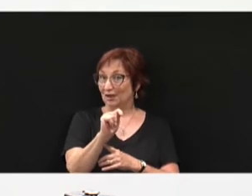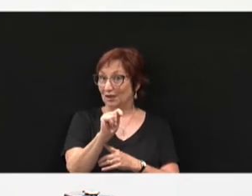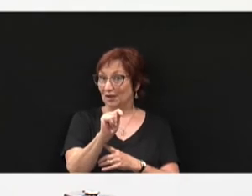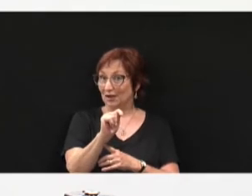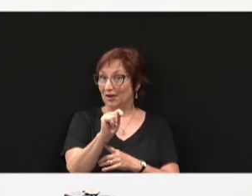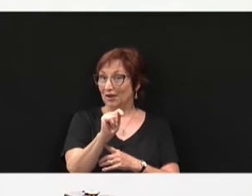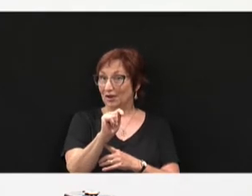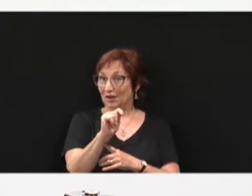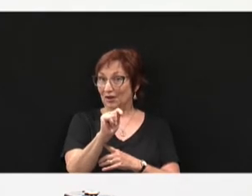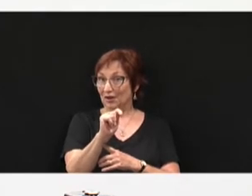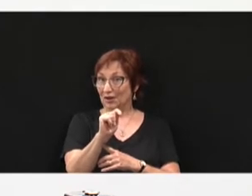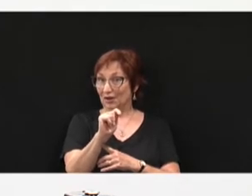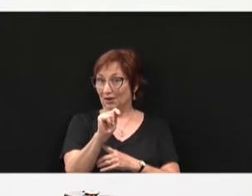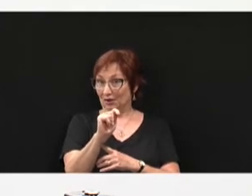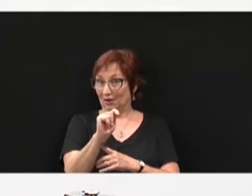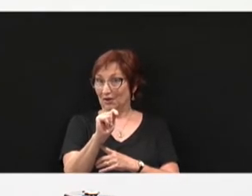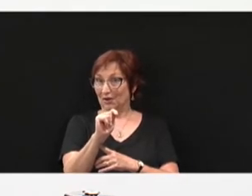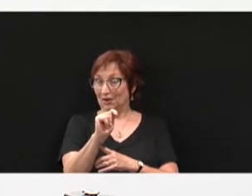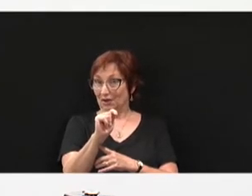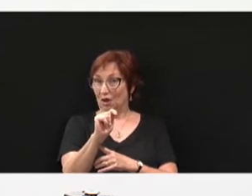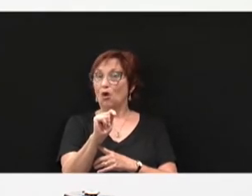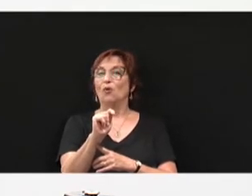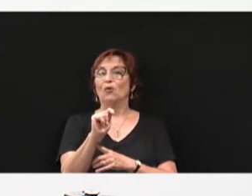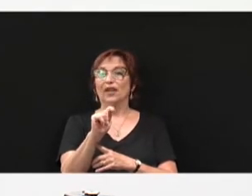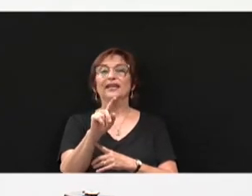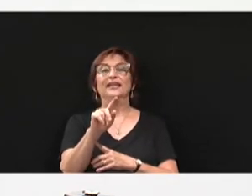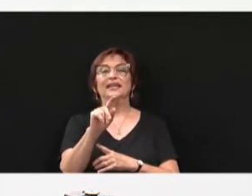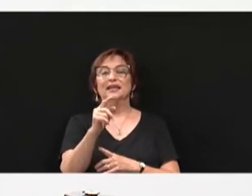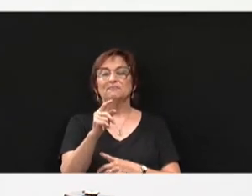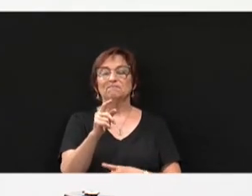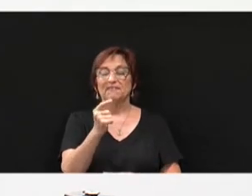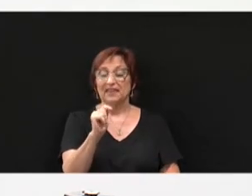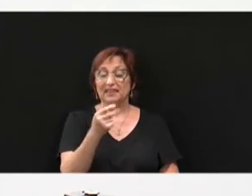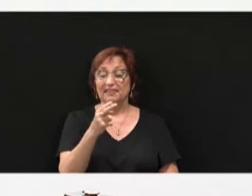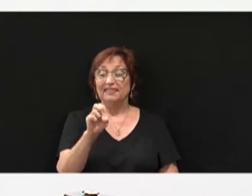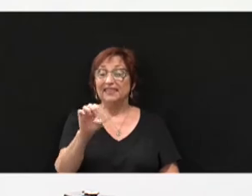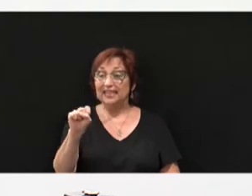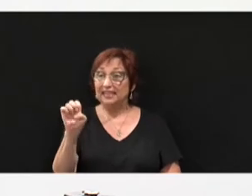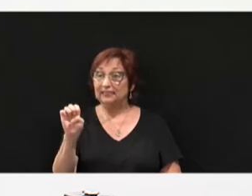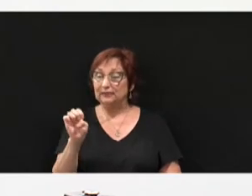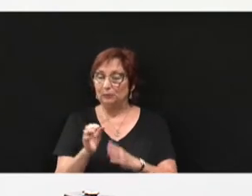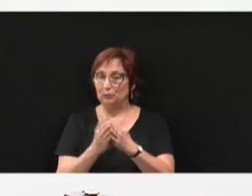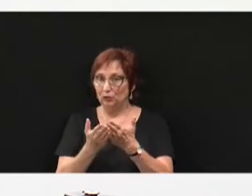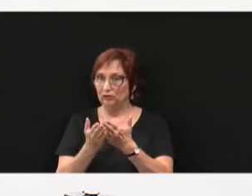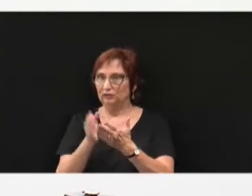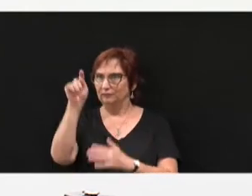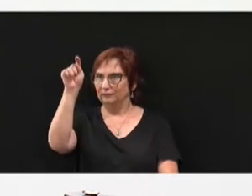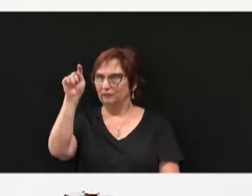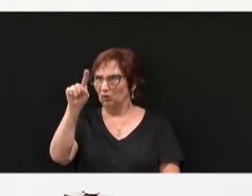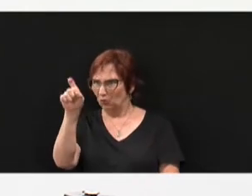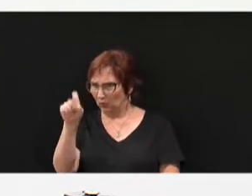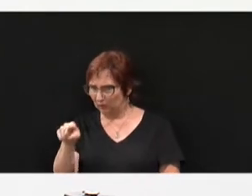these books. I don't like being in these books with a question mark. You got it.